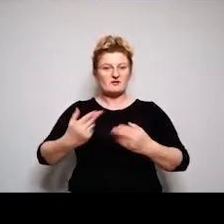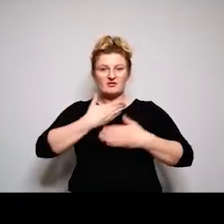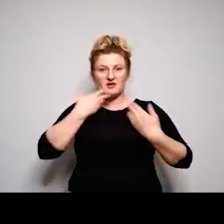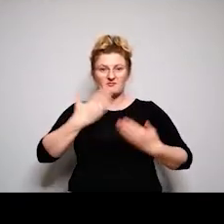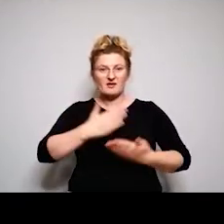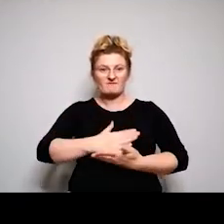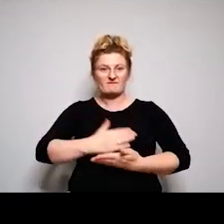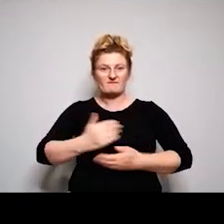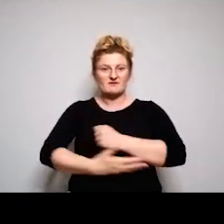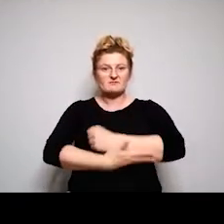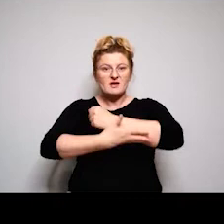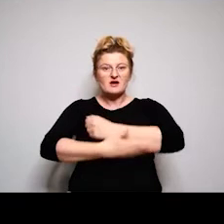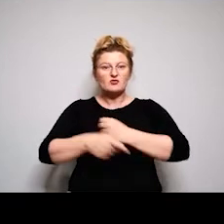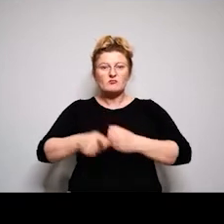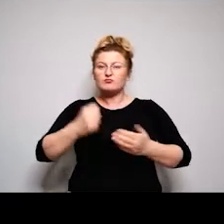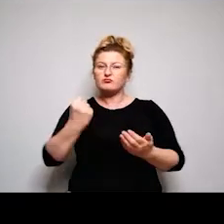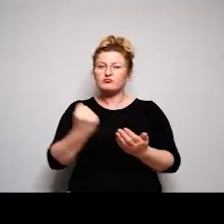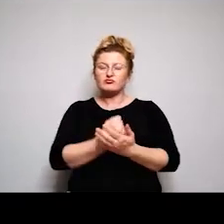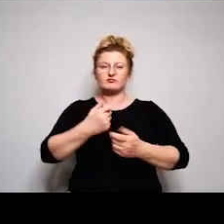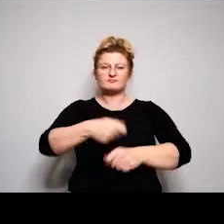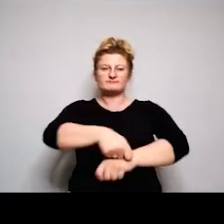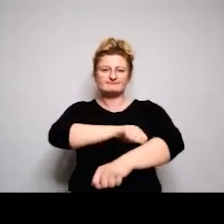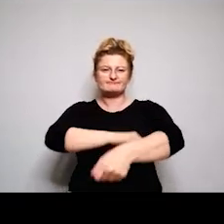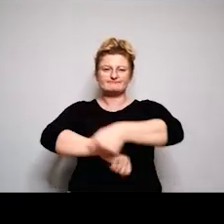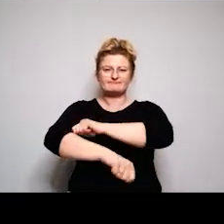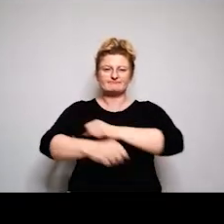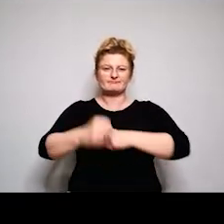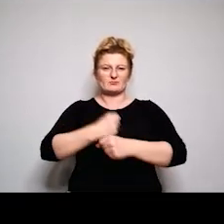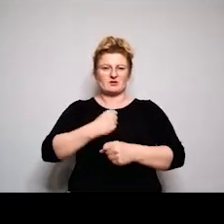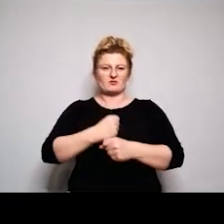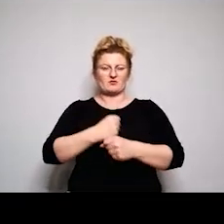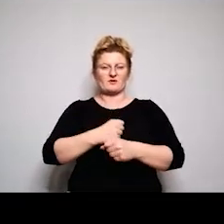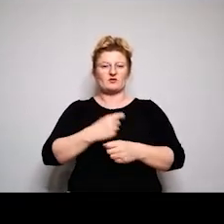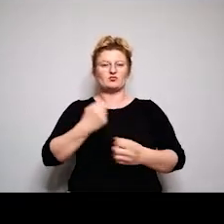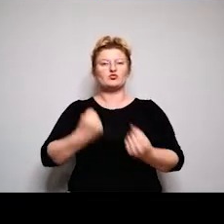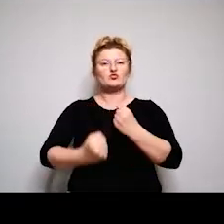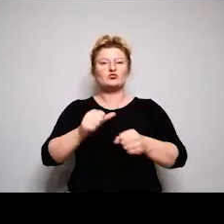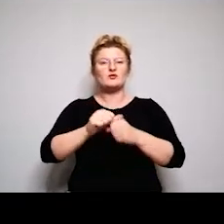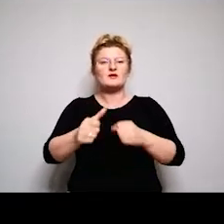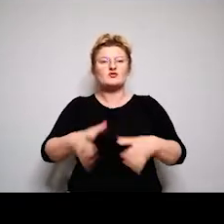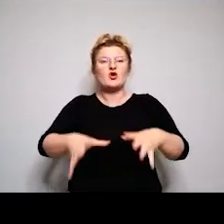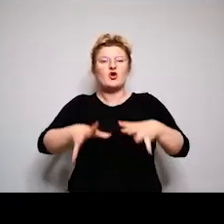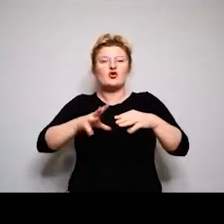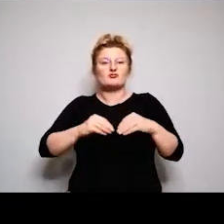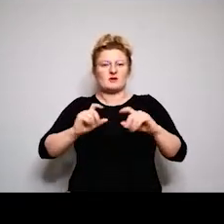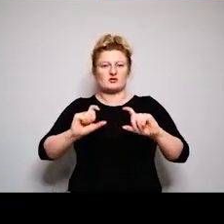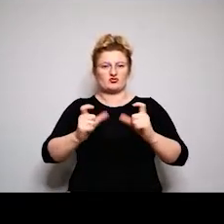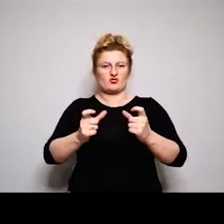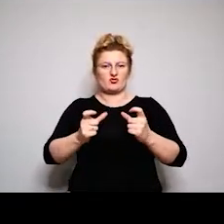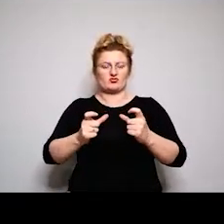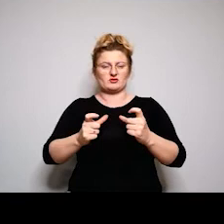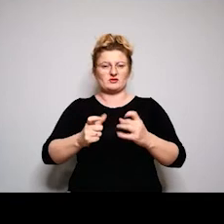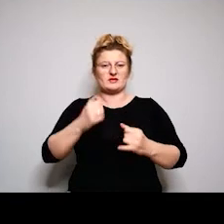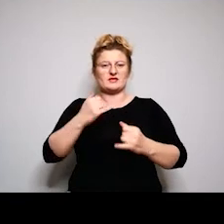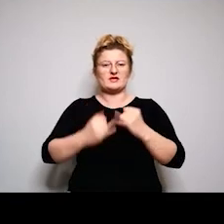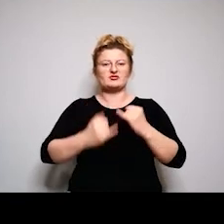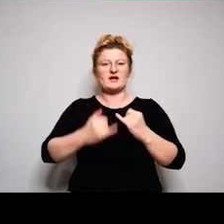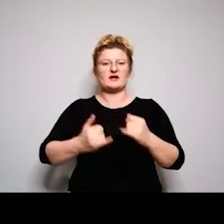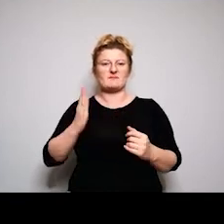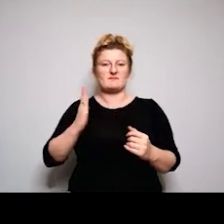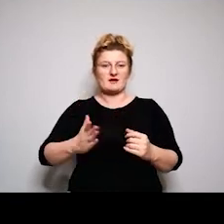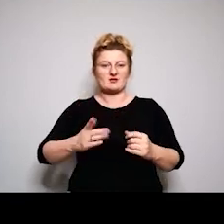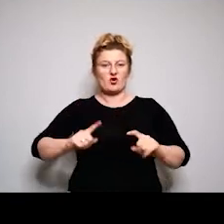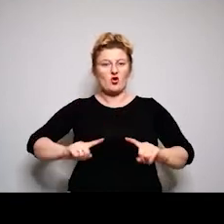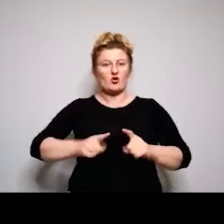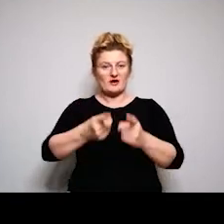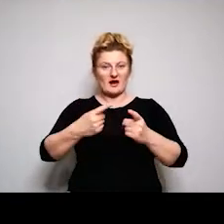very hard to achieve anything if you don't have partnership with public institutions, with authorities, with leaders. So